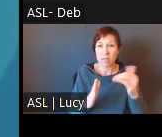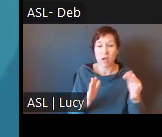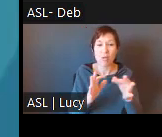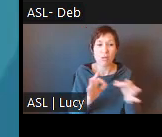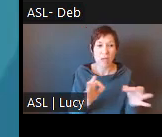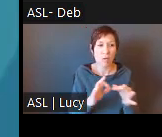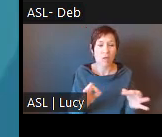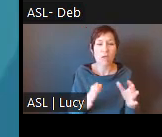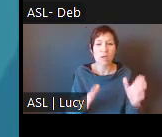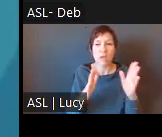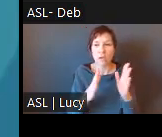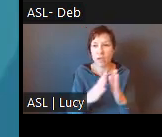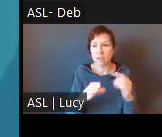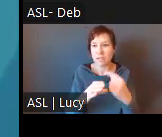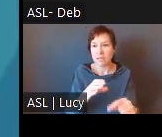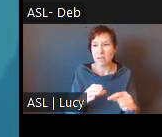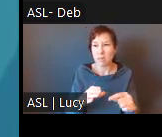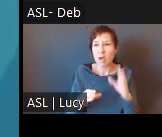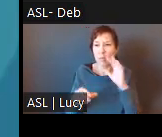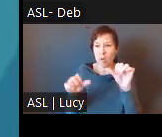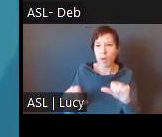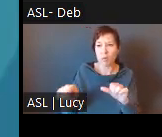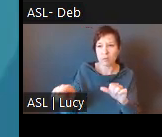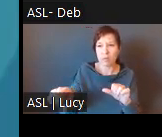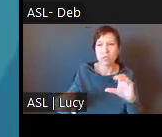request to the email that's posted in the chat.